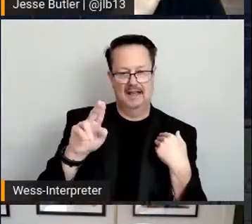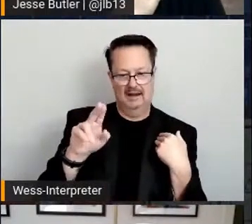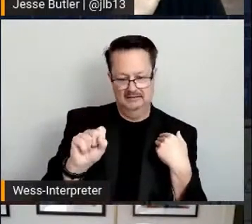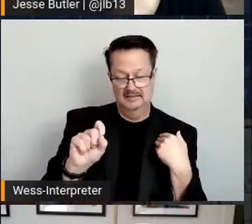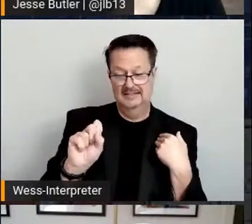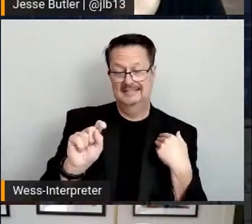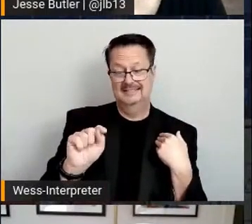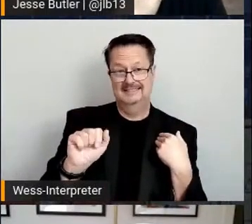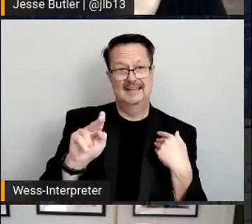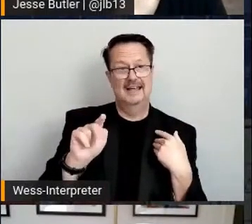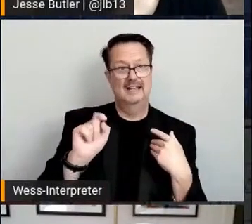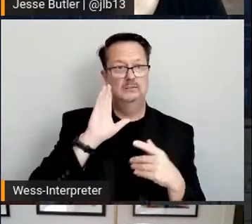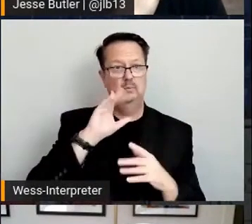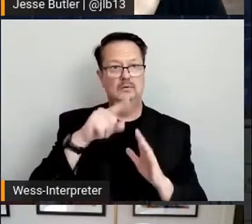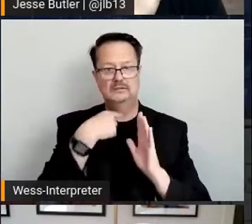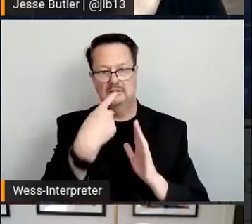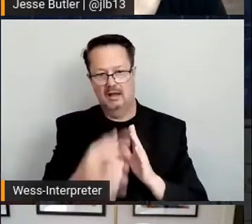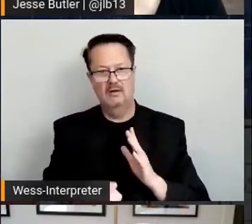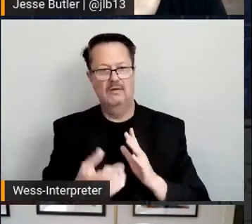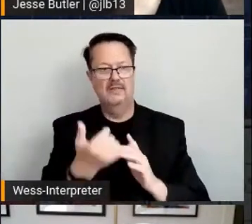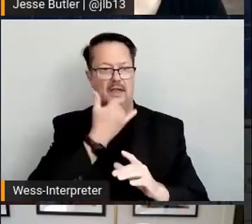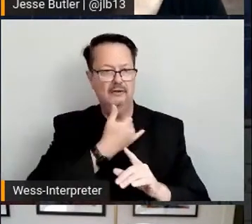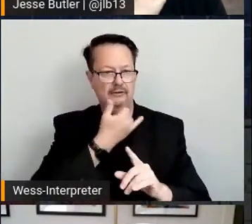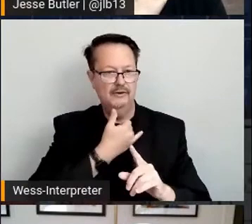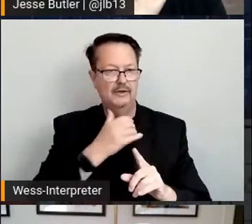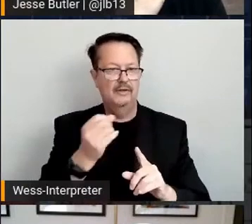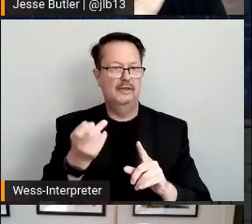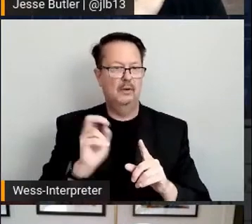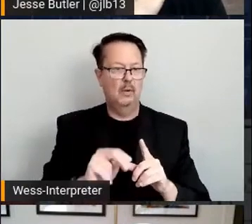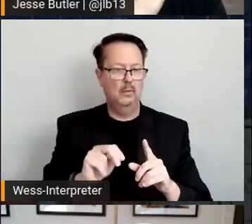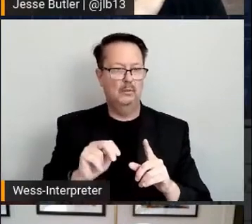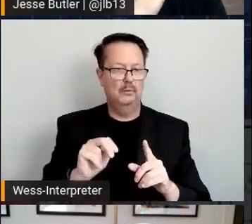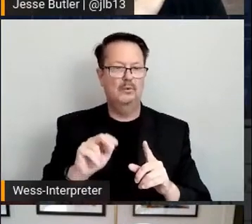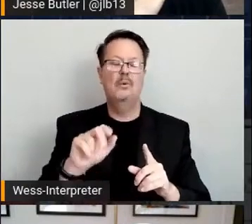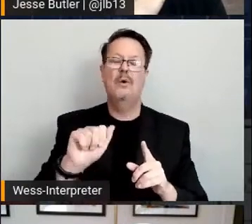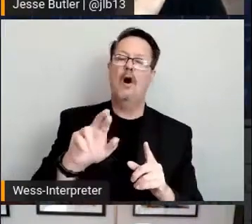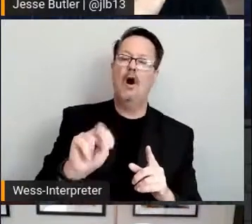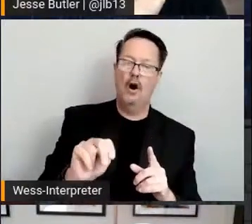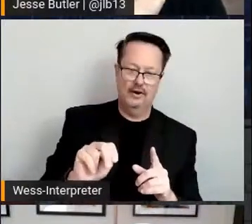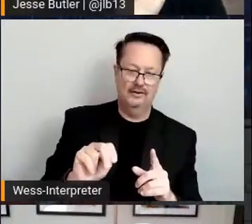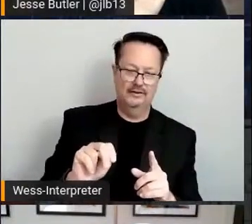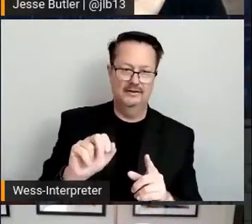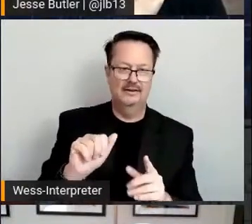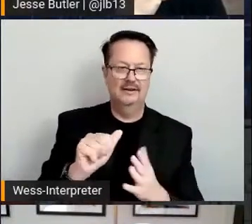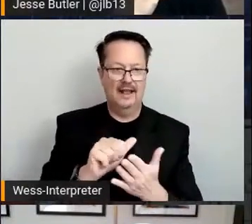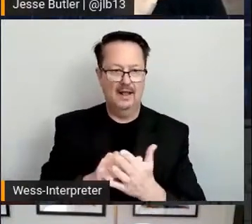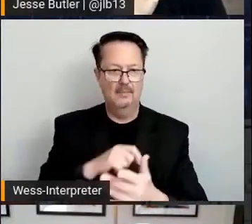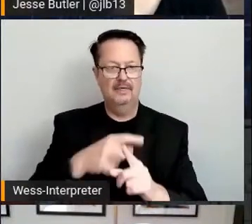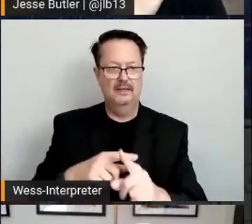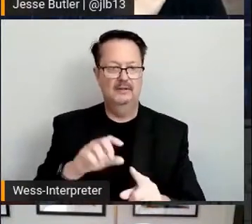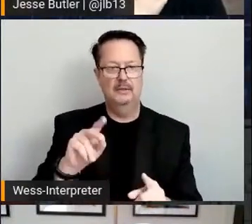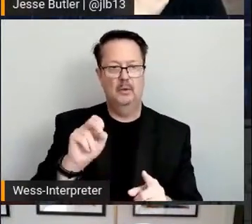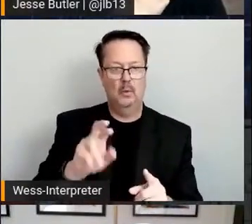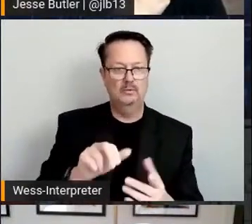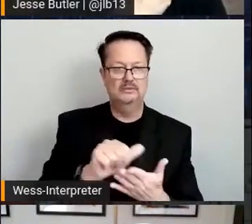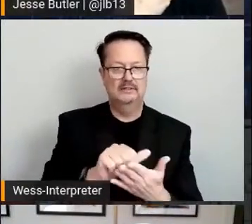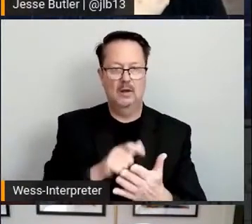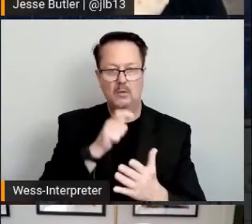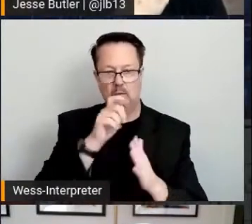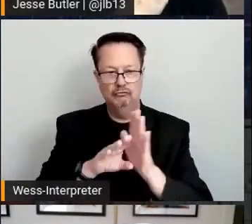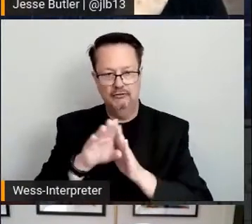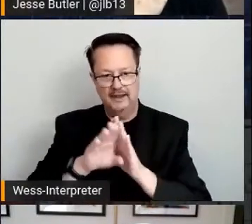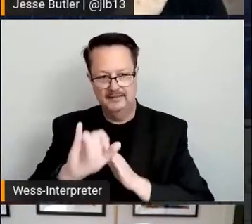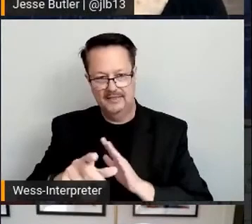ARN of the DynamoDB table, the owner account ID, the AWS account that was used to create the demo table.